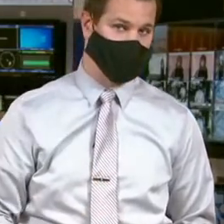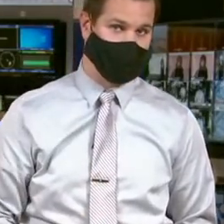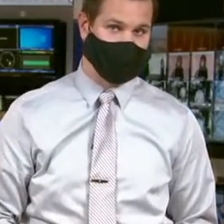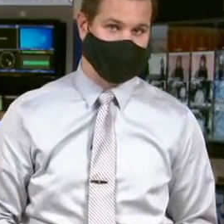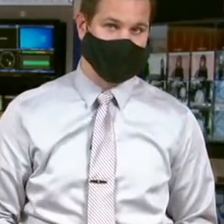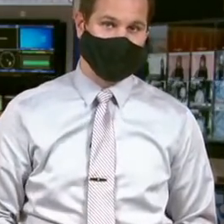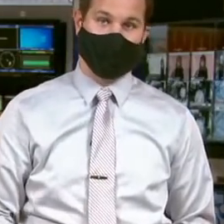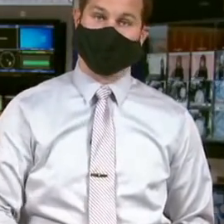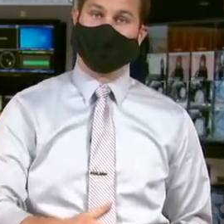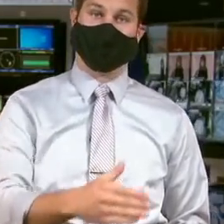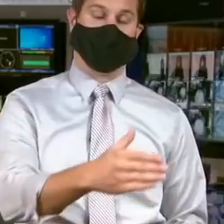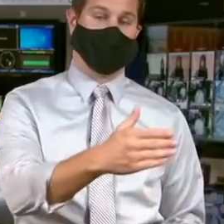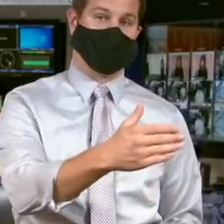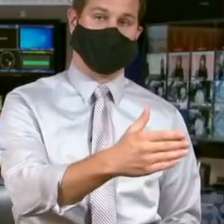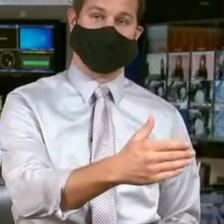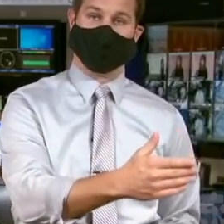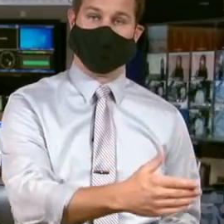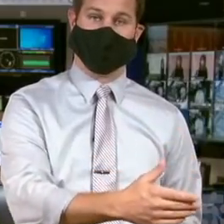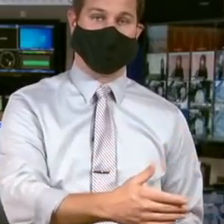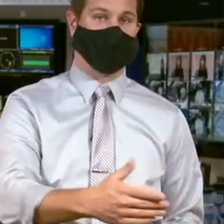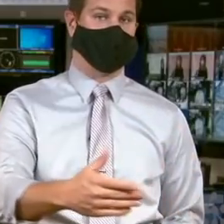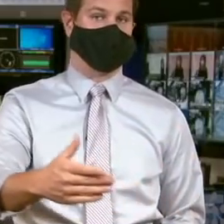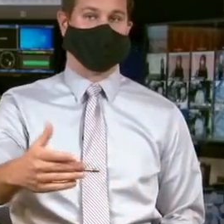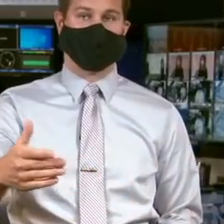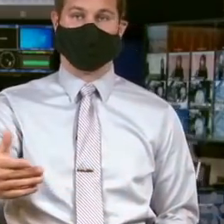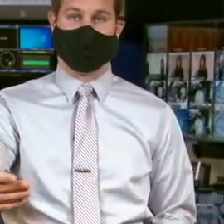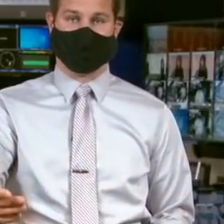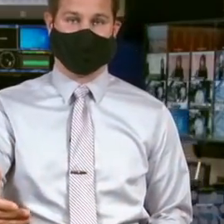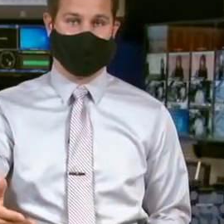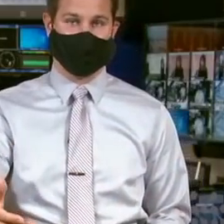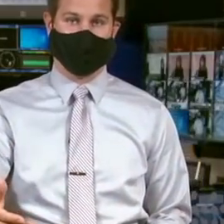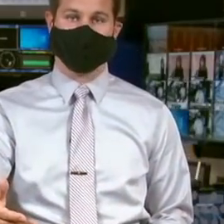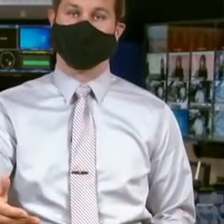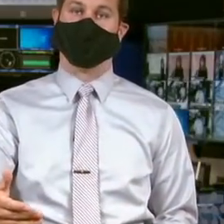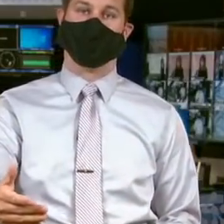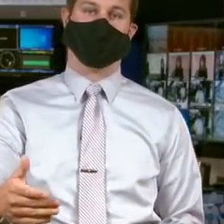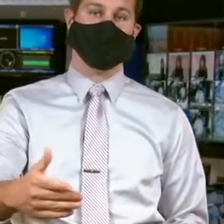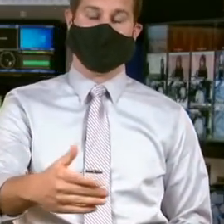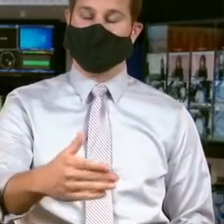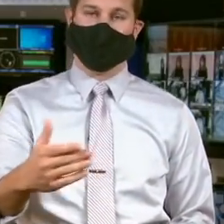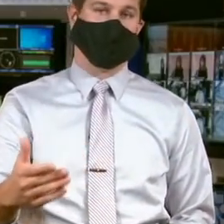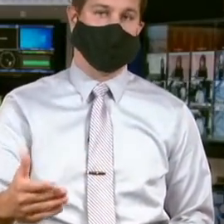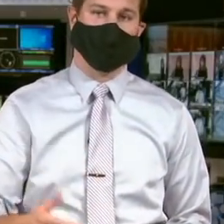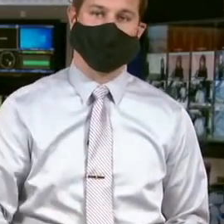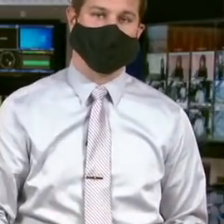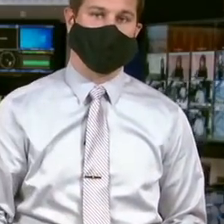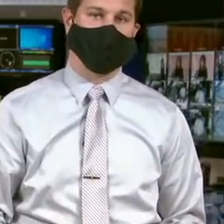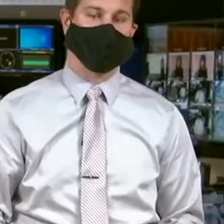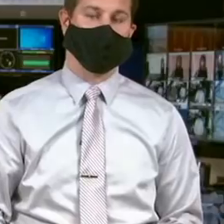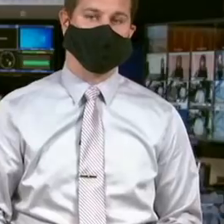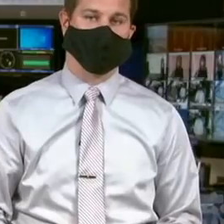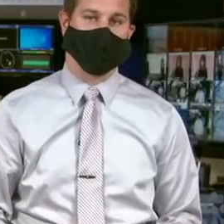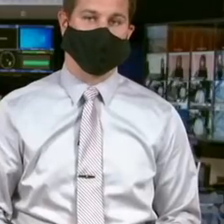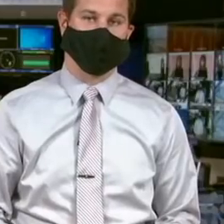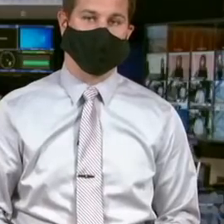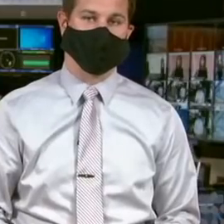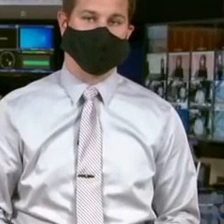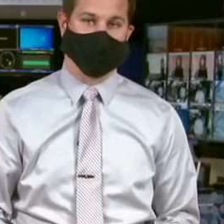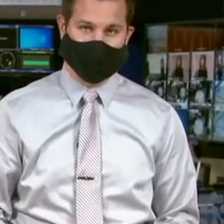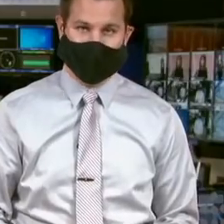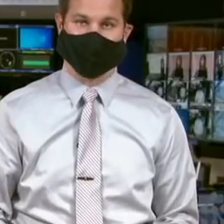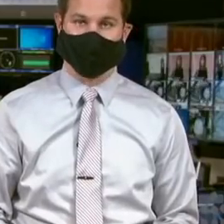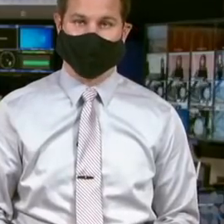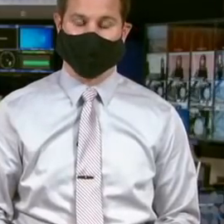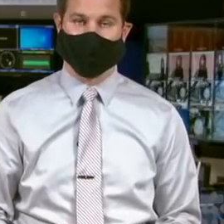dictator DeWine. Also Representative John Becker, Representative Candace Keller. These are people who make no apologies about their doubts about the